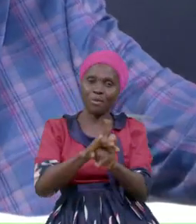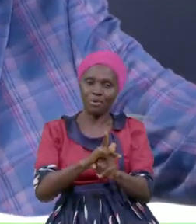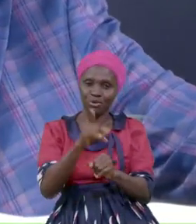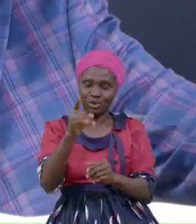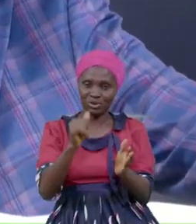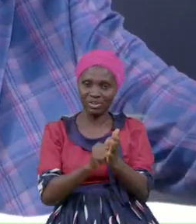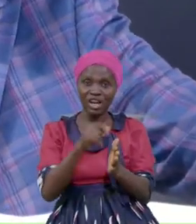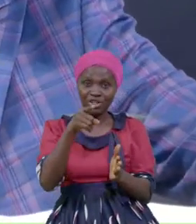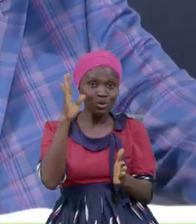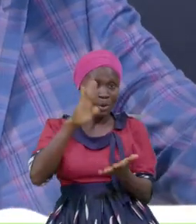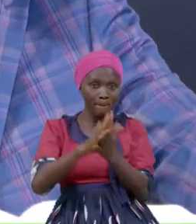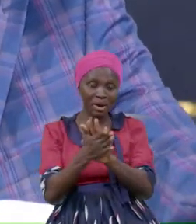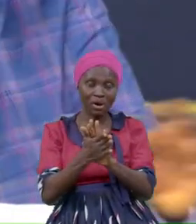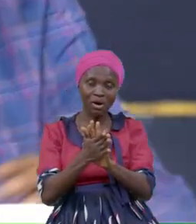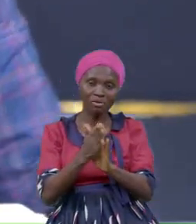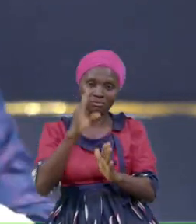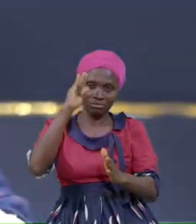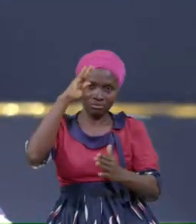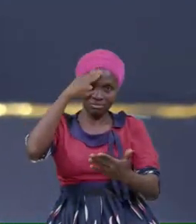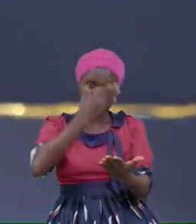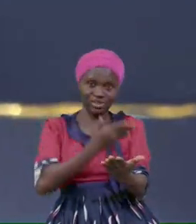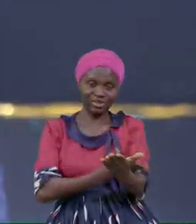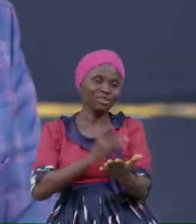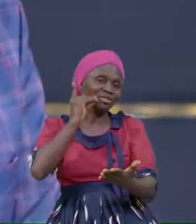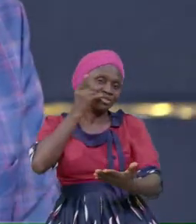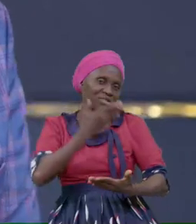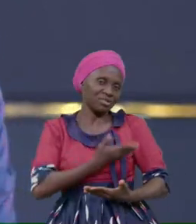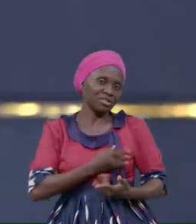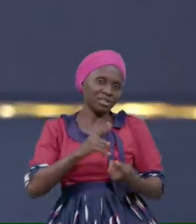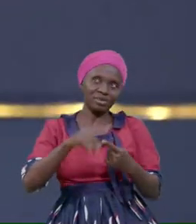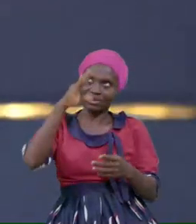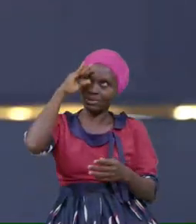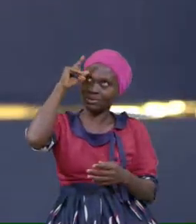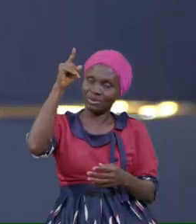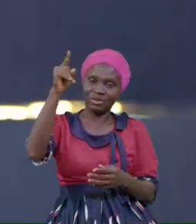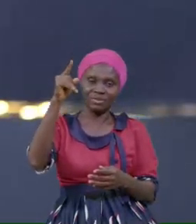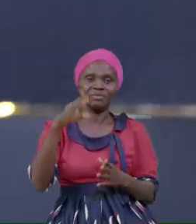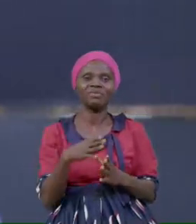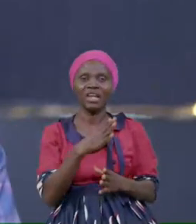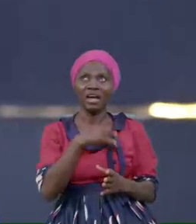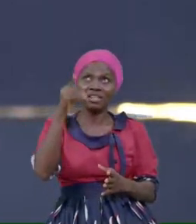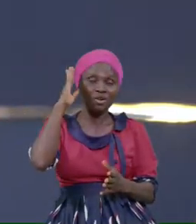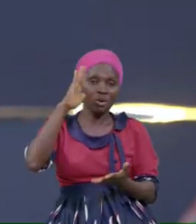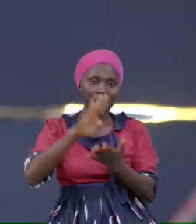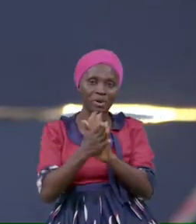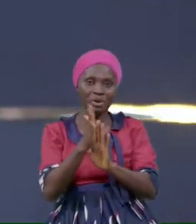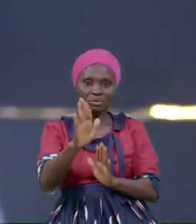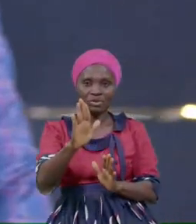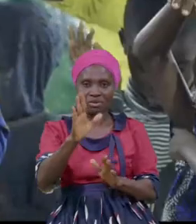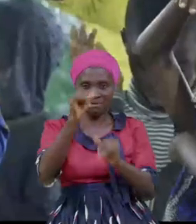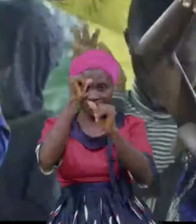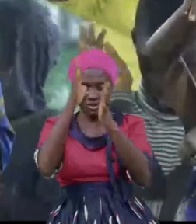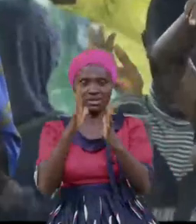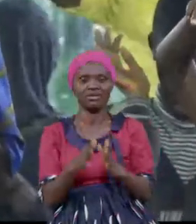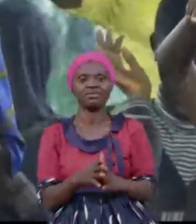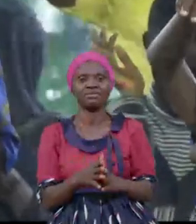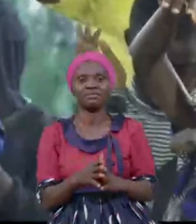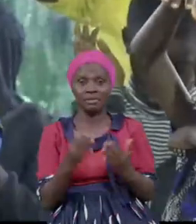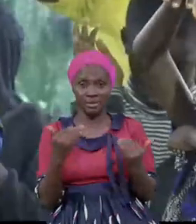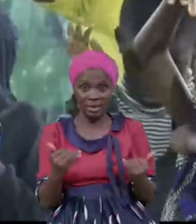daughters, says the Lord. While you are standing, tell the Lord, say, Lord,